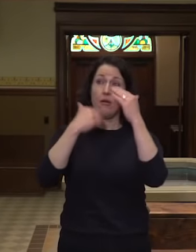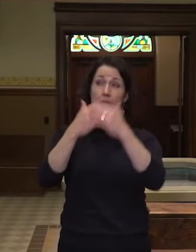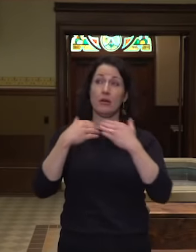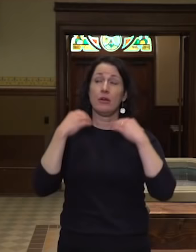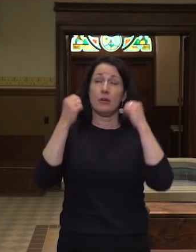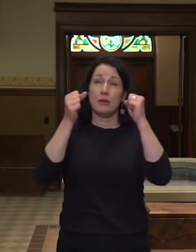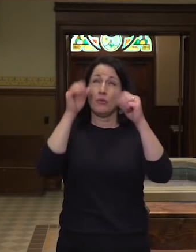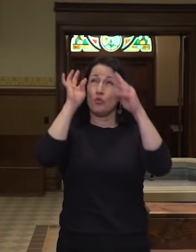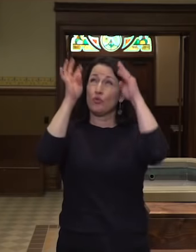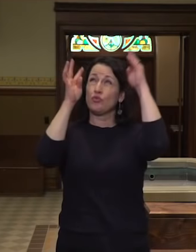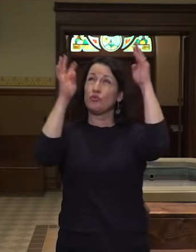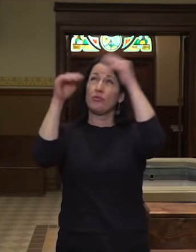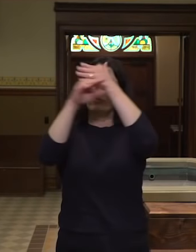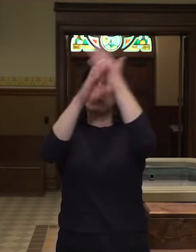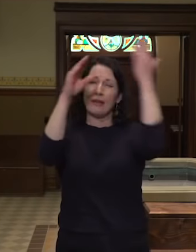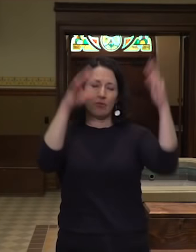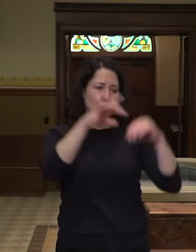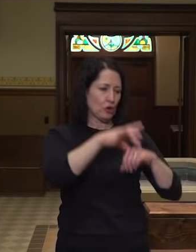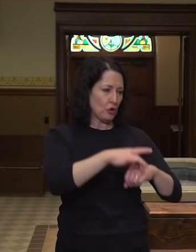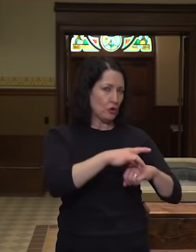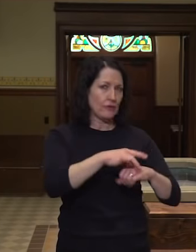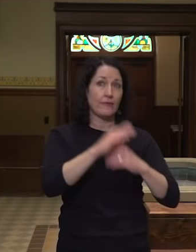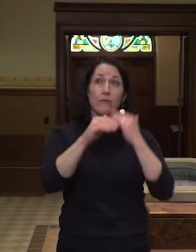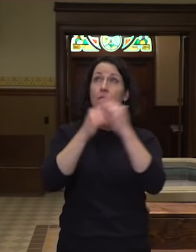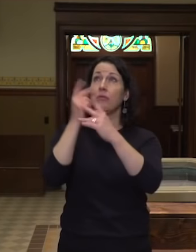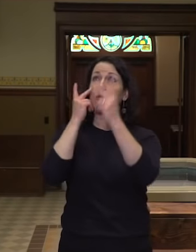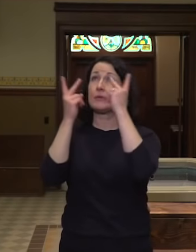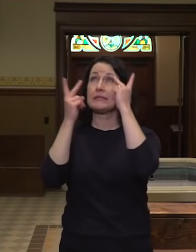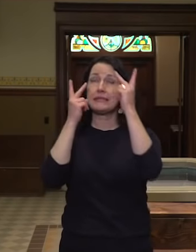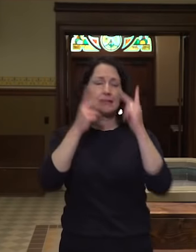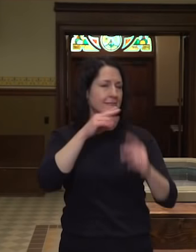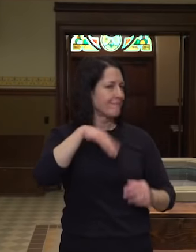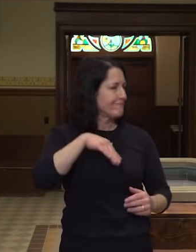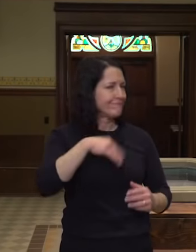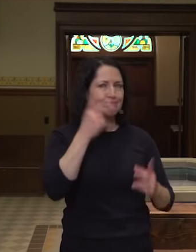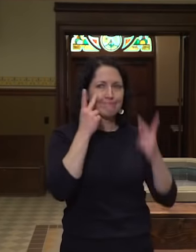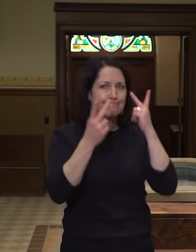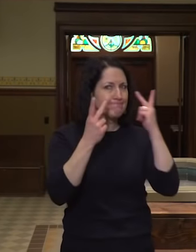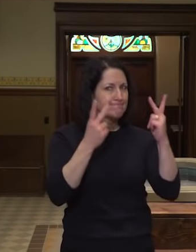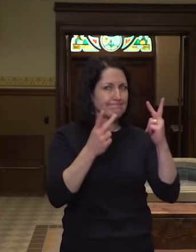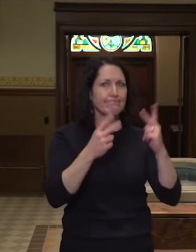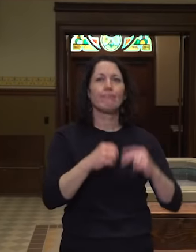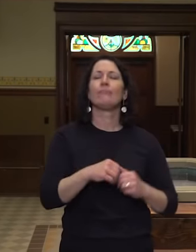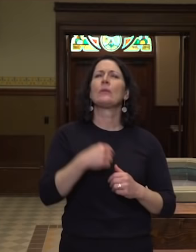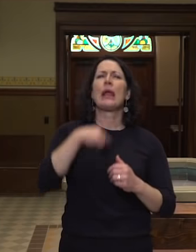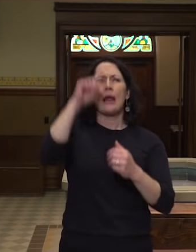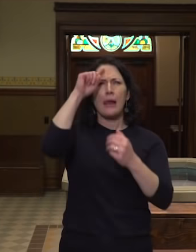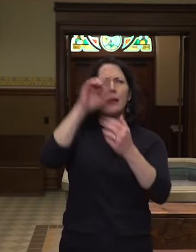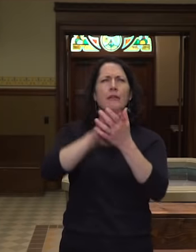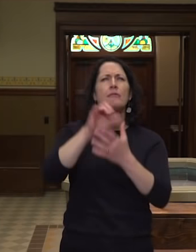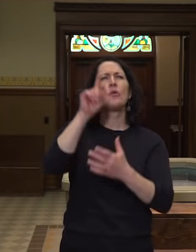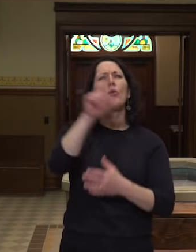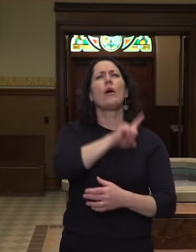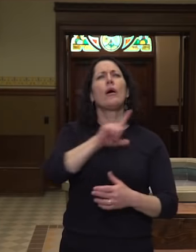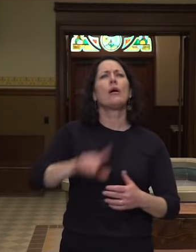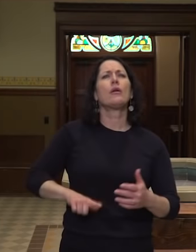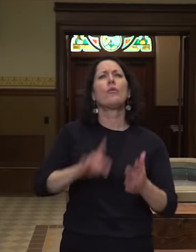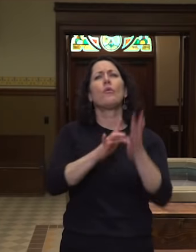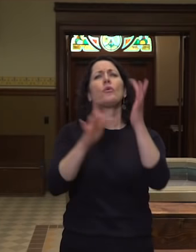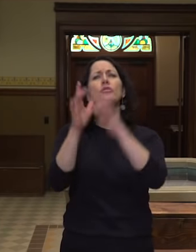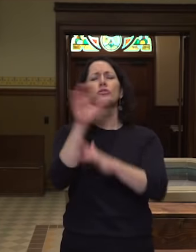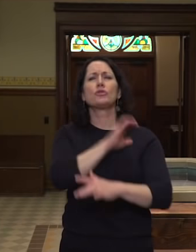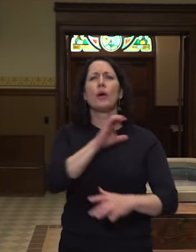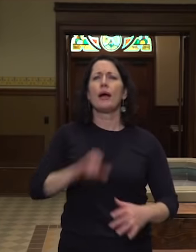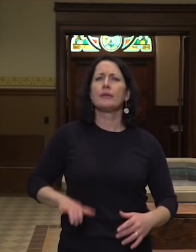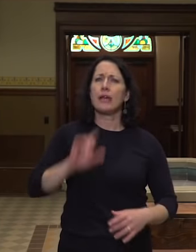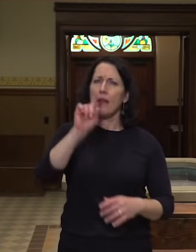Almighty, maker of heaven and earth, of all things visible and invisible. I believe in one Lord, Jesus Christ,